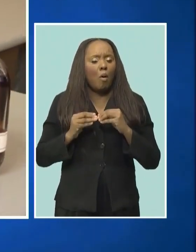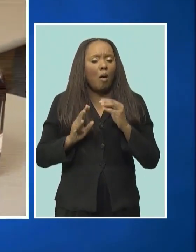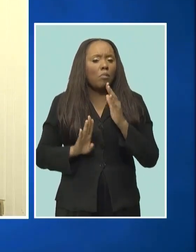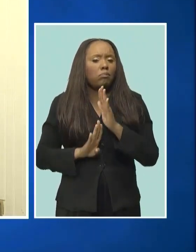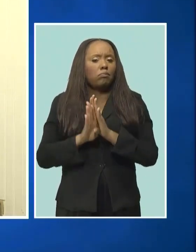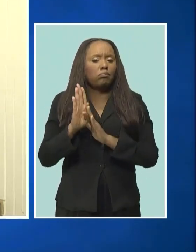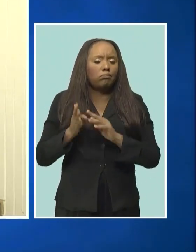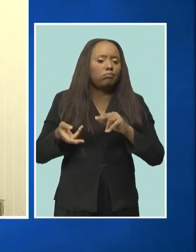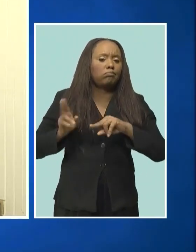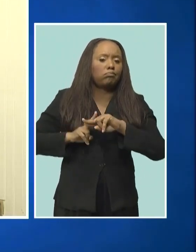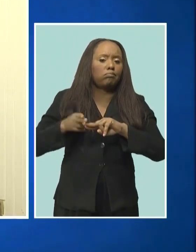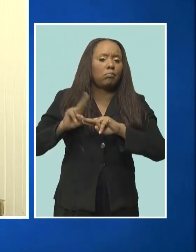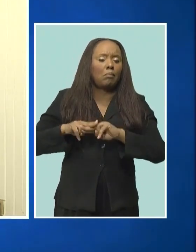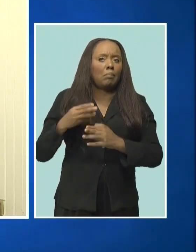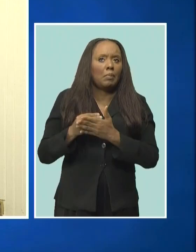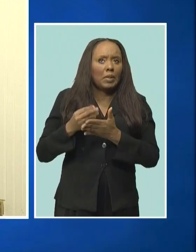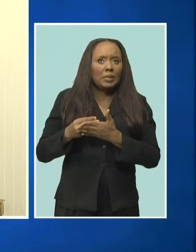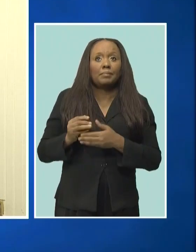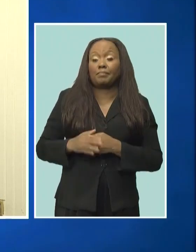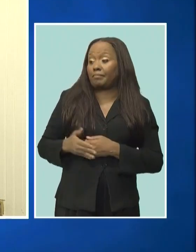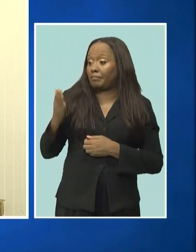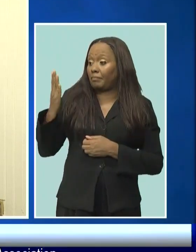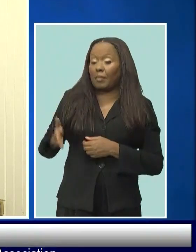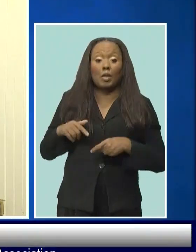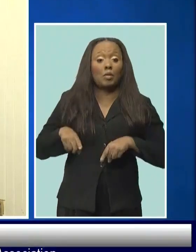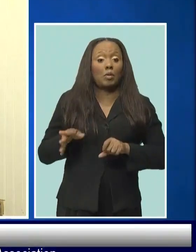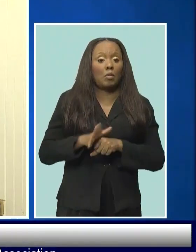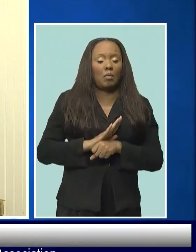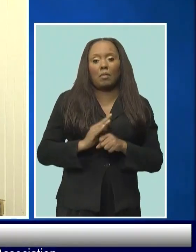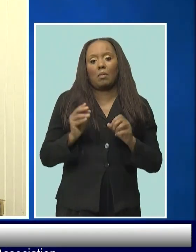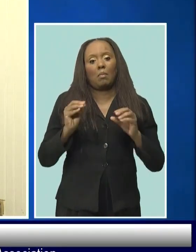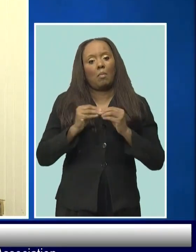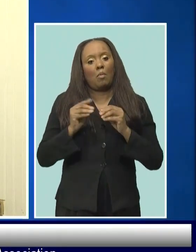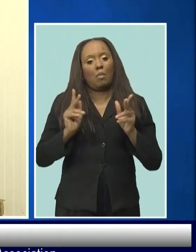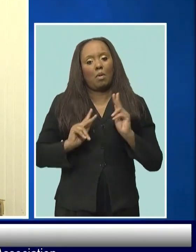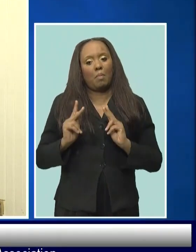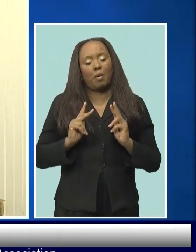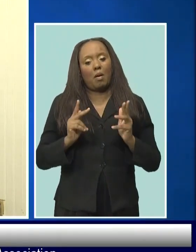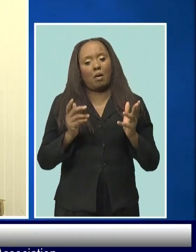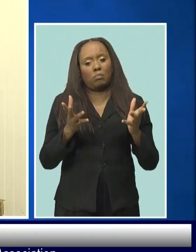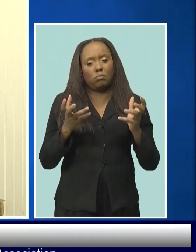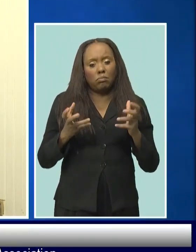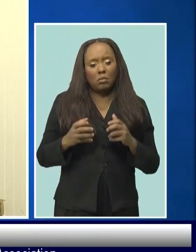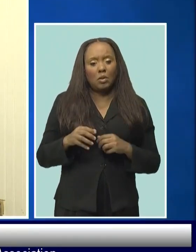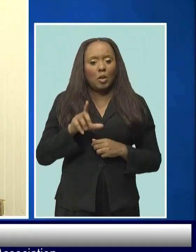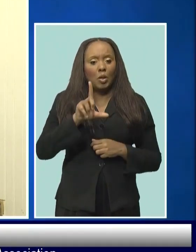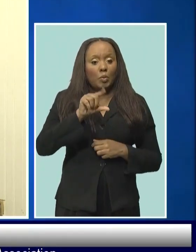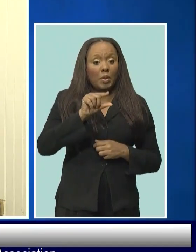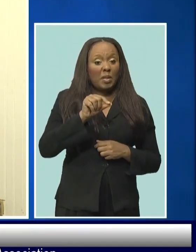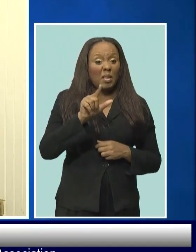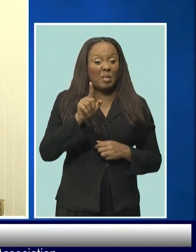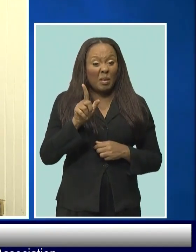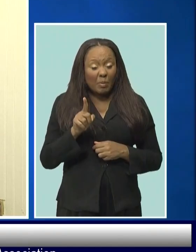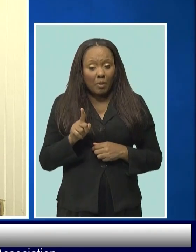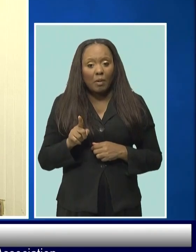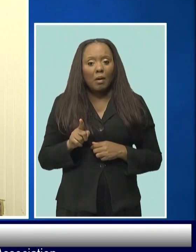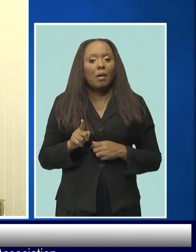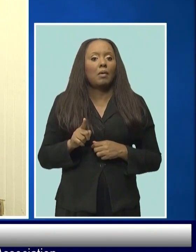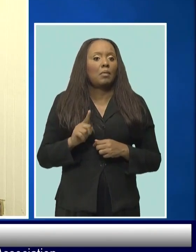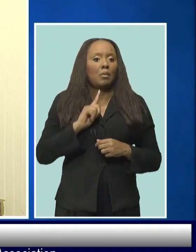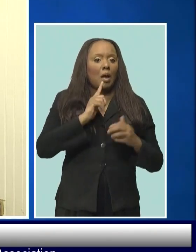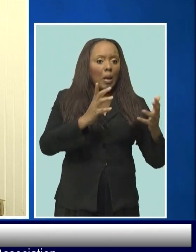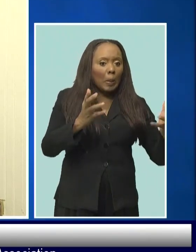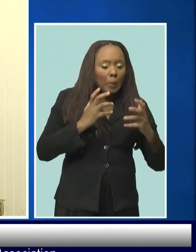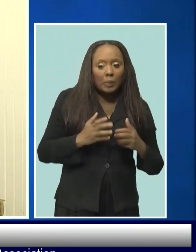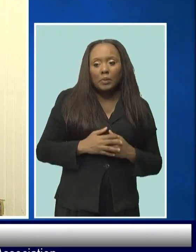Following COVID, we saw a big resurgence in demand in 2021, slight dip in 2022, but all of the signs are that